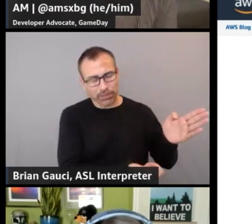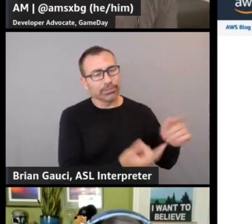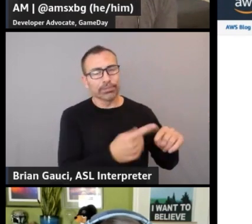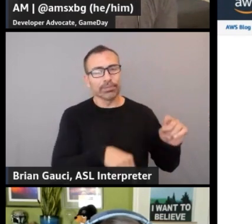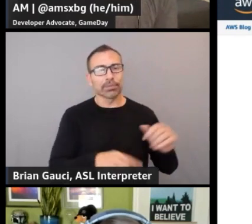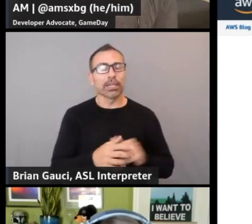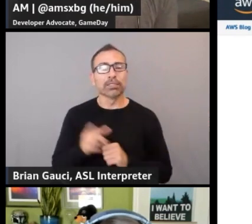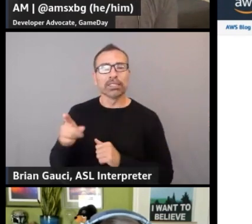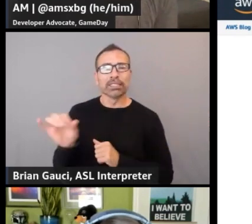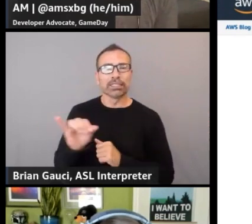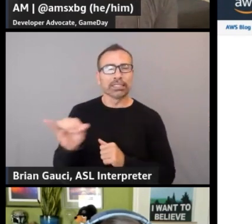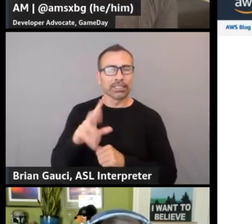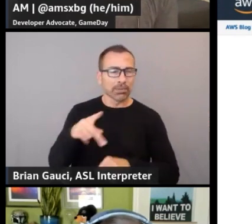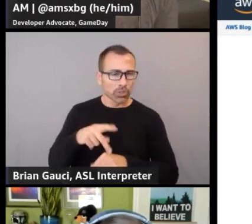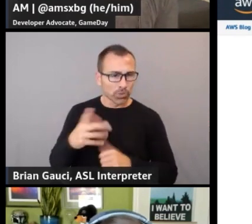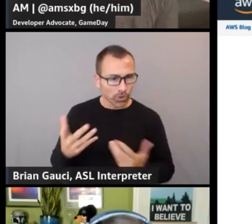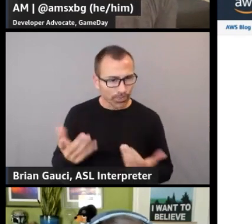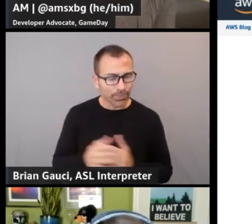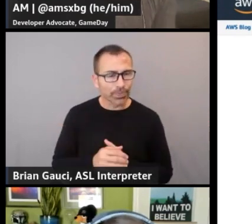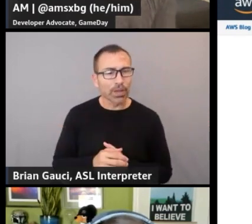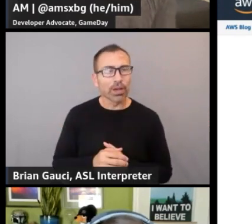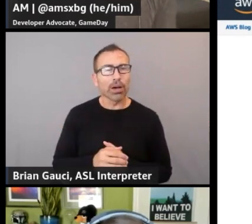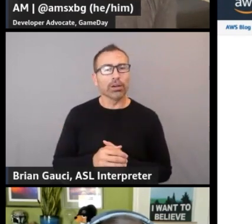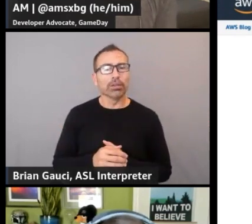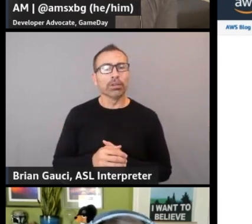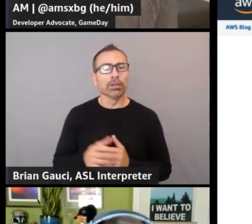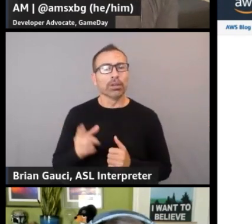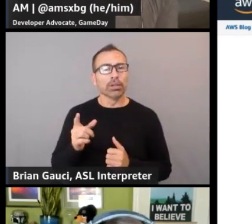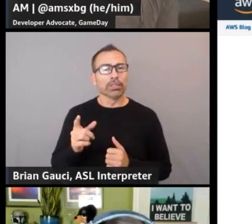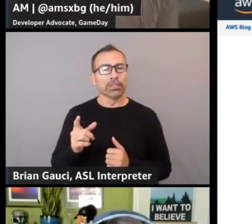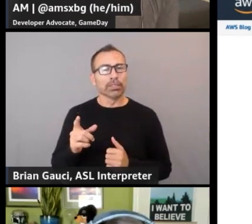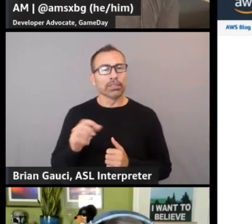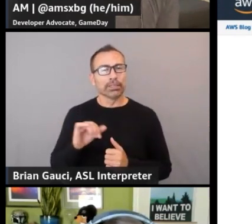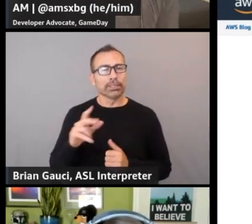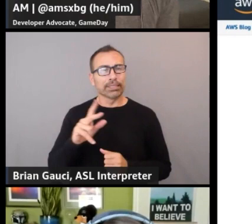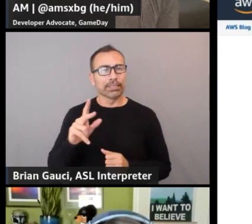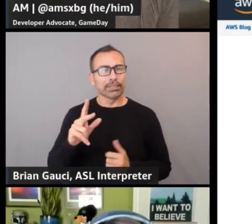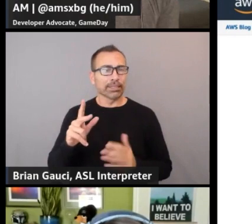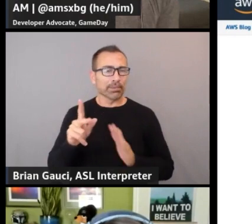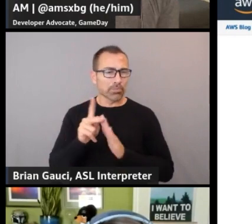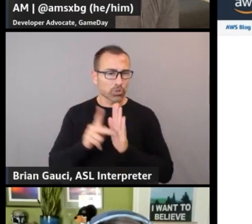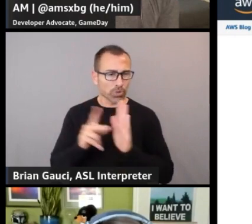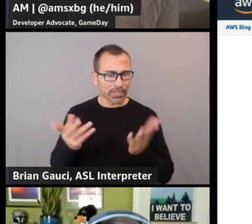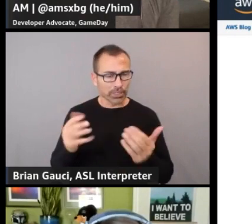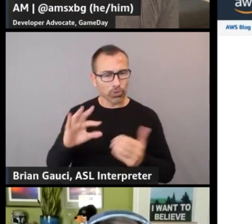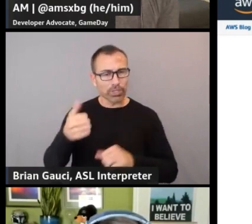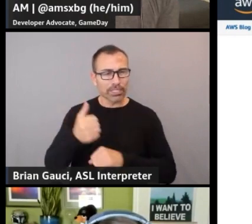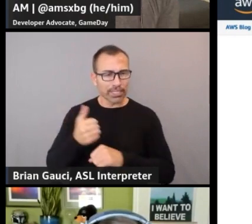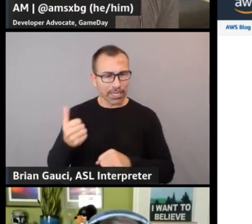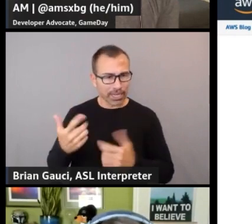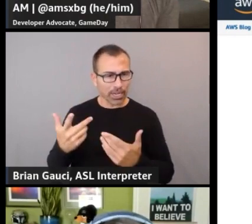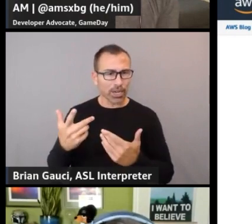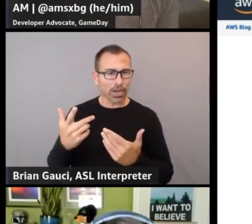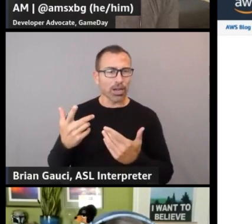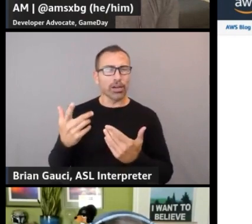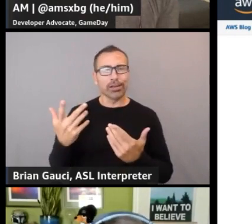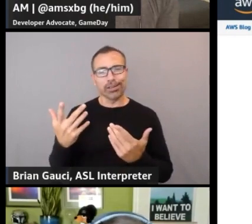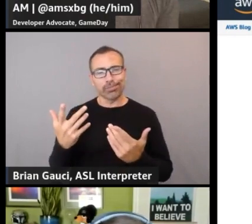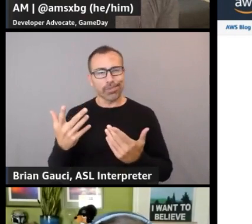of dependencies and permissions that RDS Custom for SQL Server requires, just so that way you can use